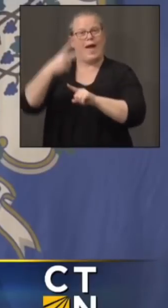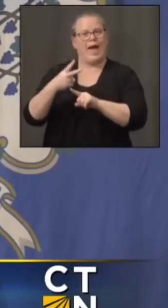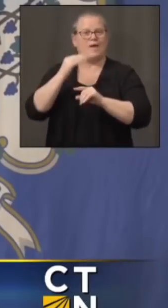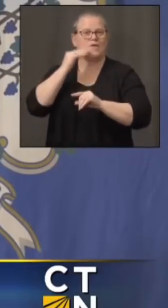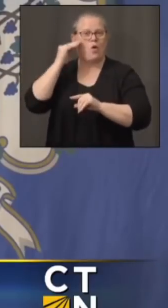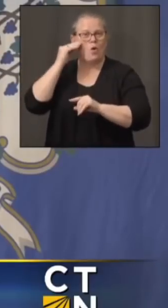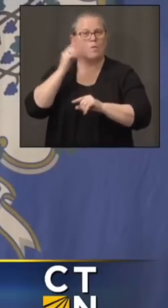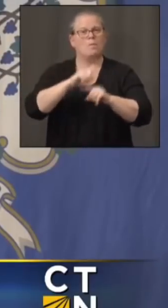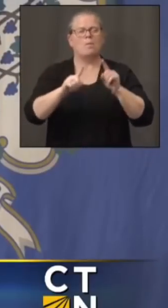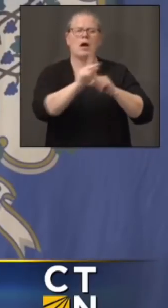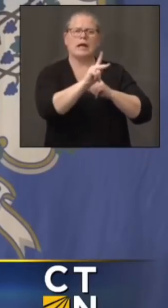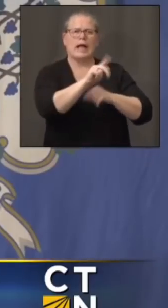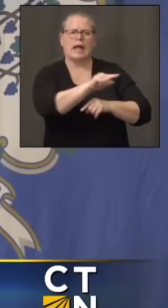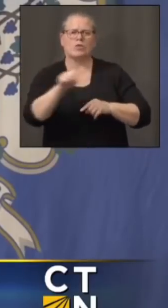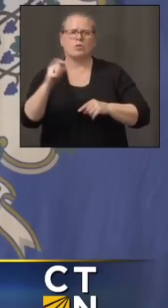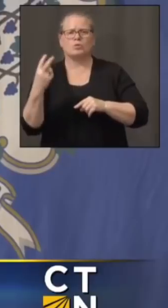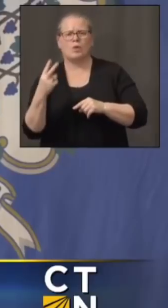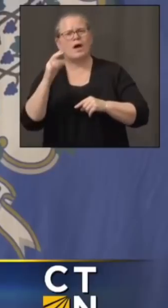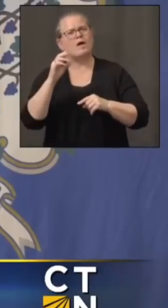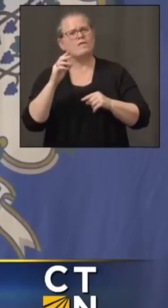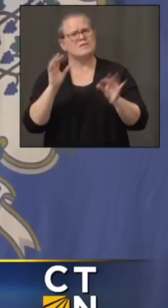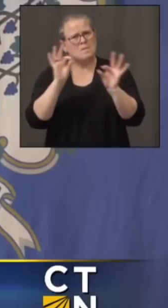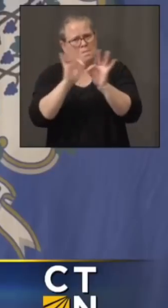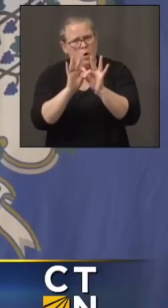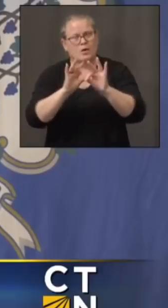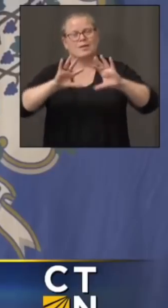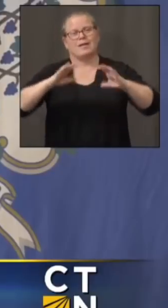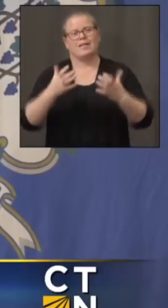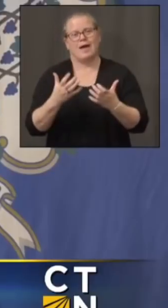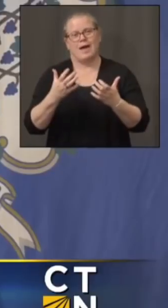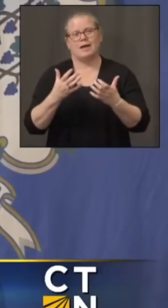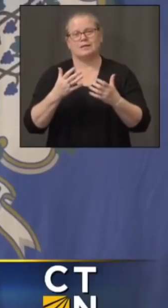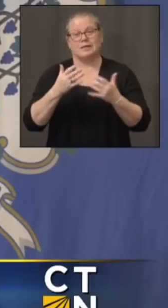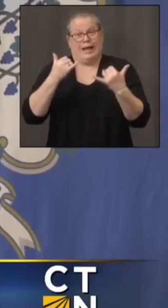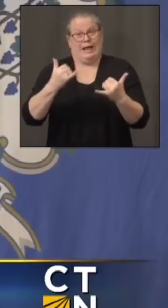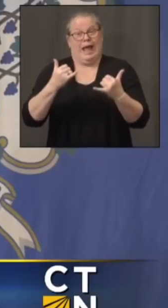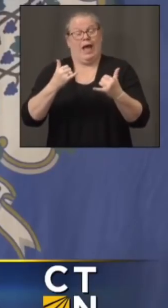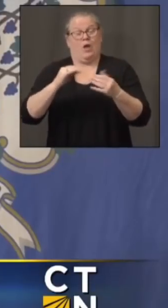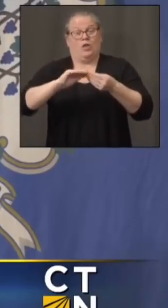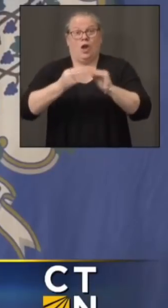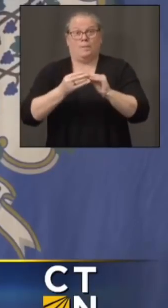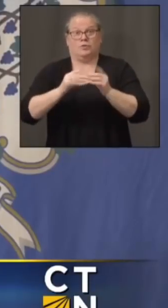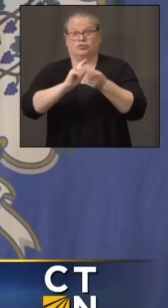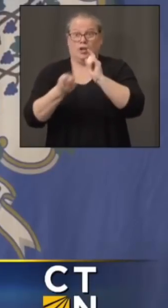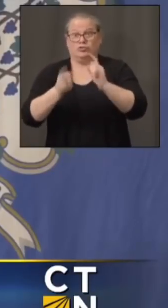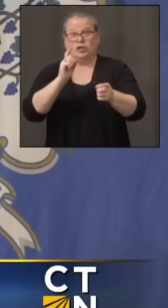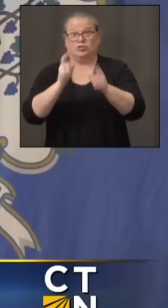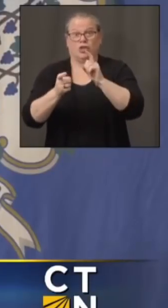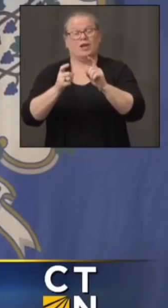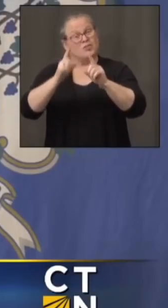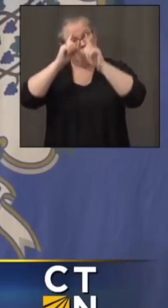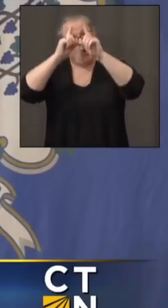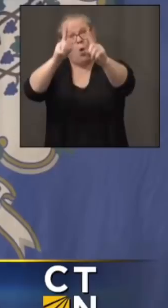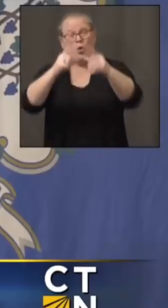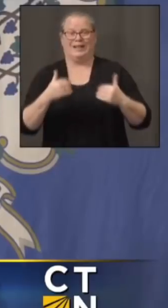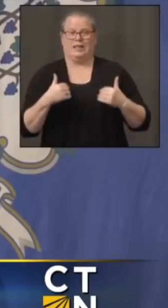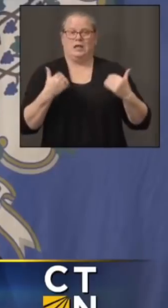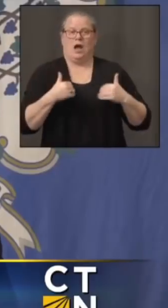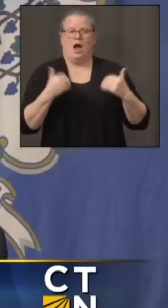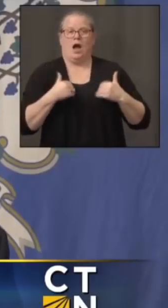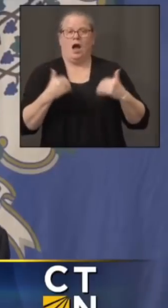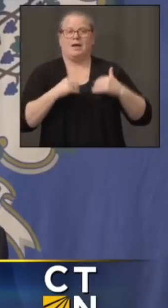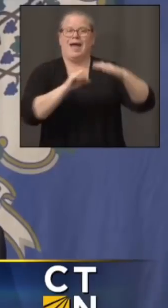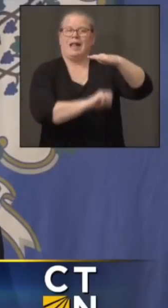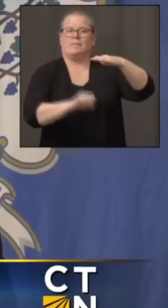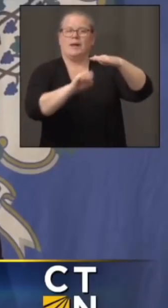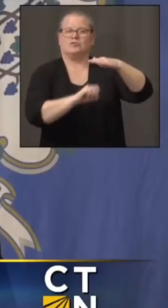think, as you see going forward with the infection rates changing, doing everything we can to keep those youngest kids in the school,